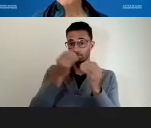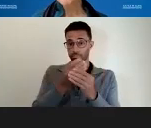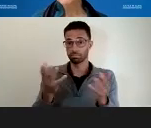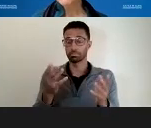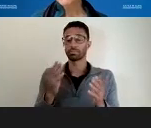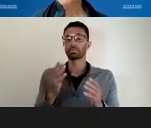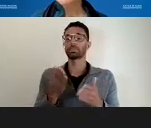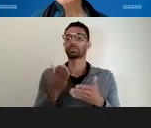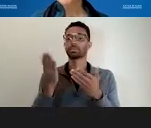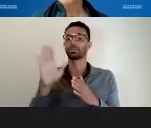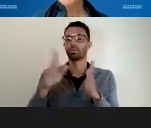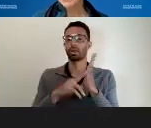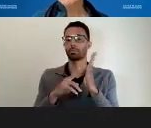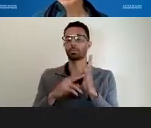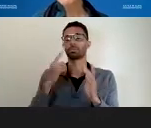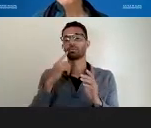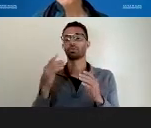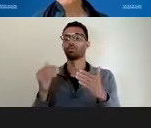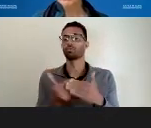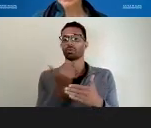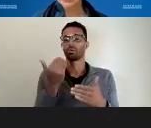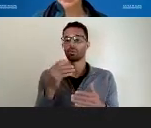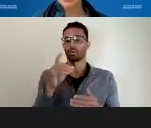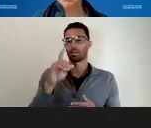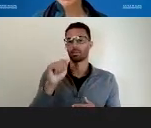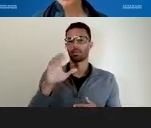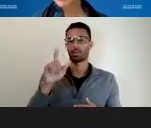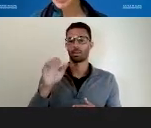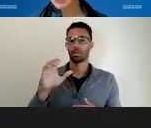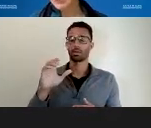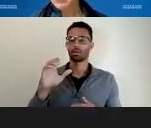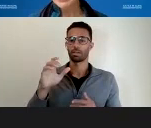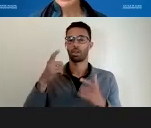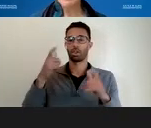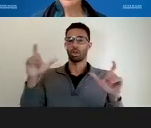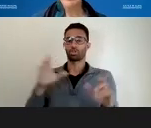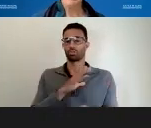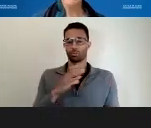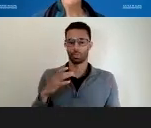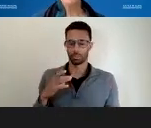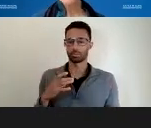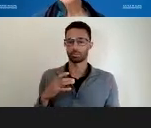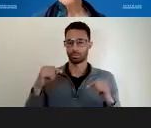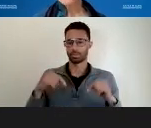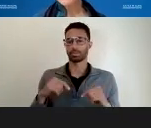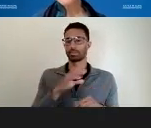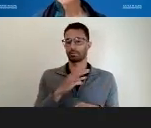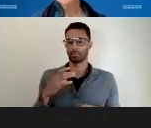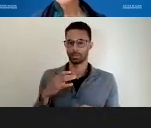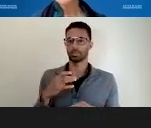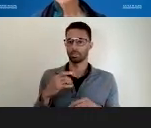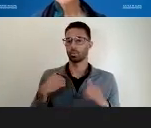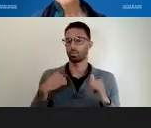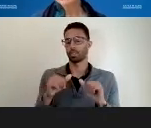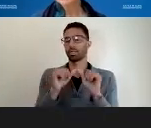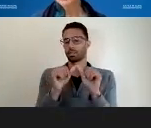application for renewal for the DACLAC's larger committee, this committee, so that we can